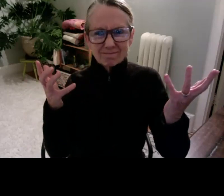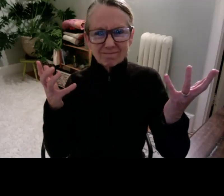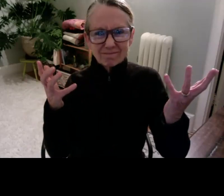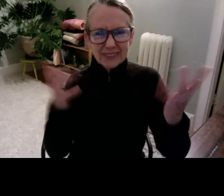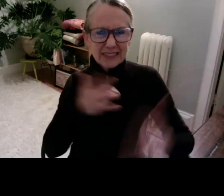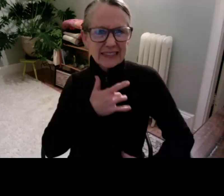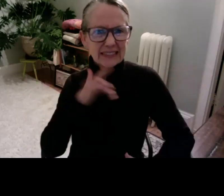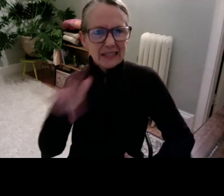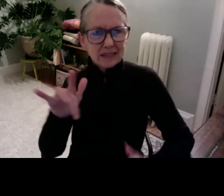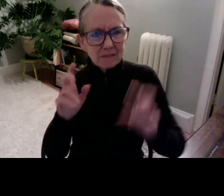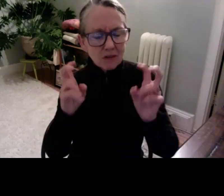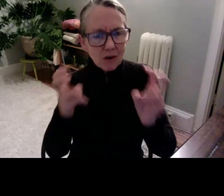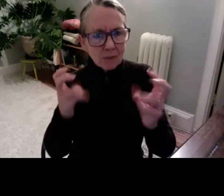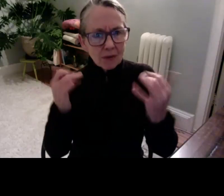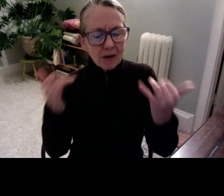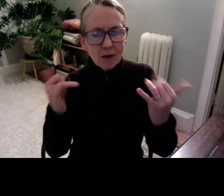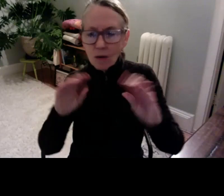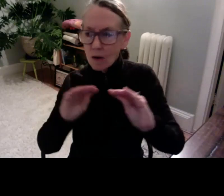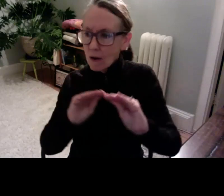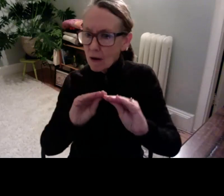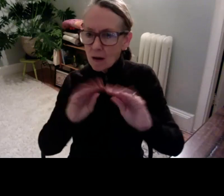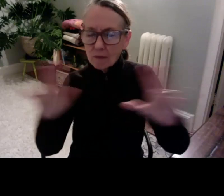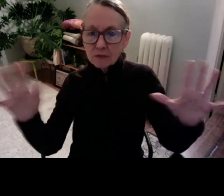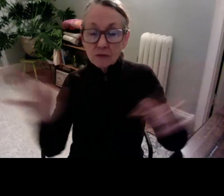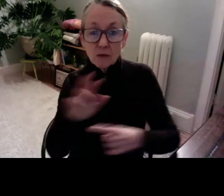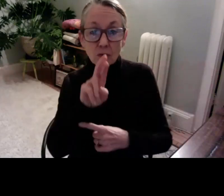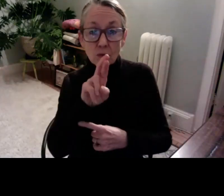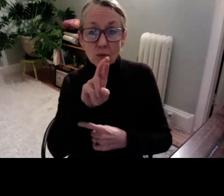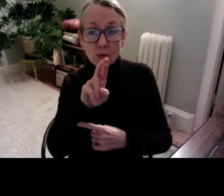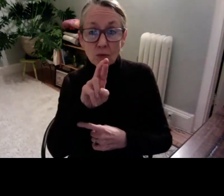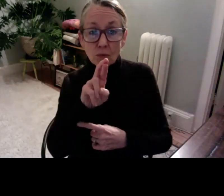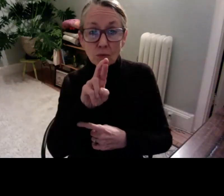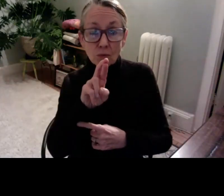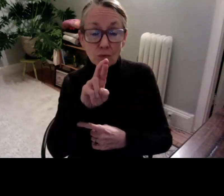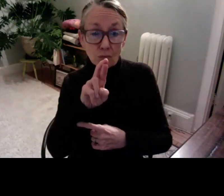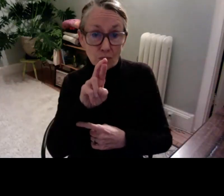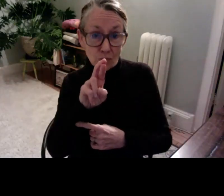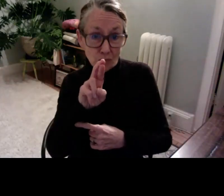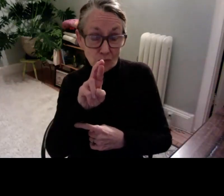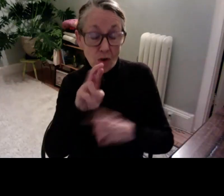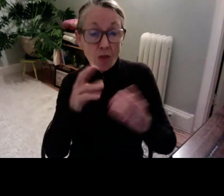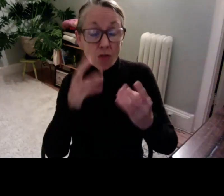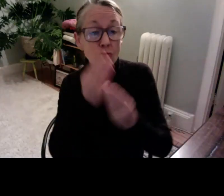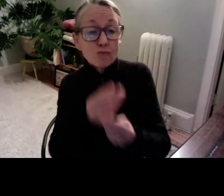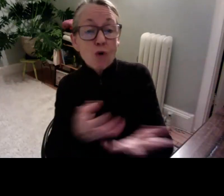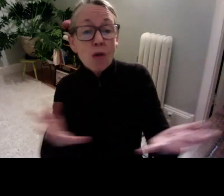now. Obviously, with the rollout being a little bumpy but that would to be expected